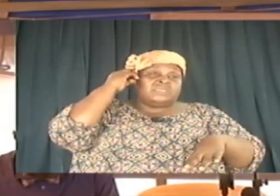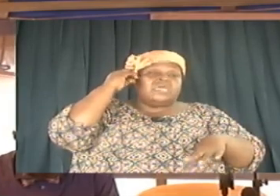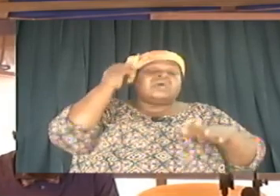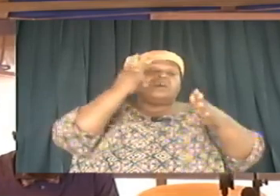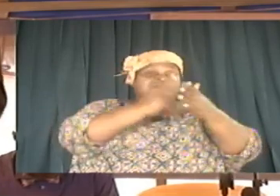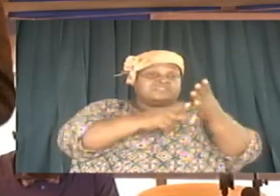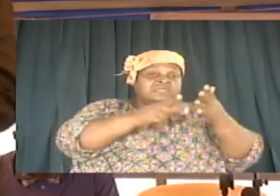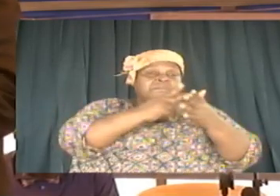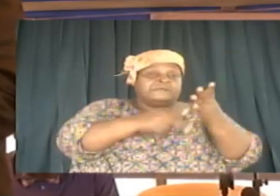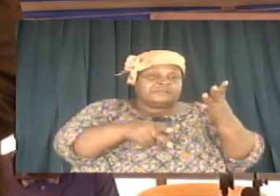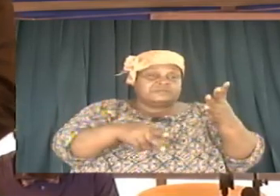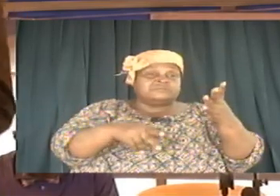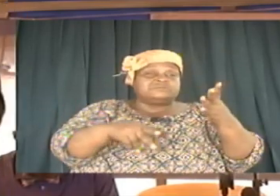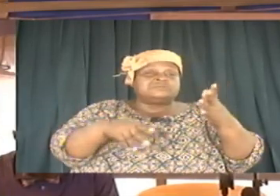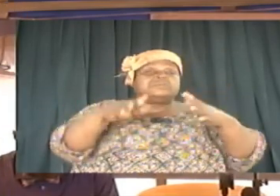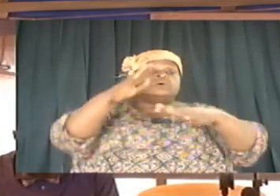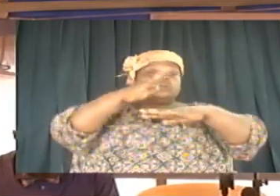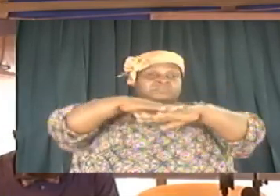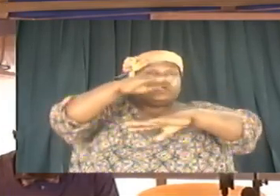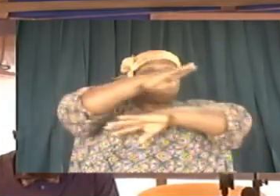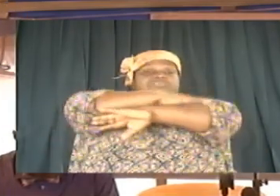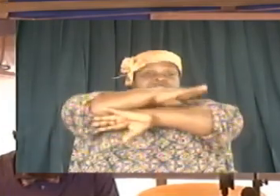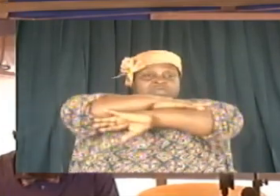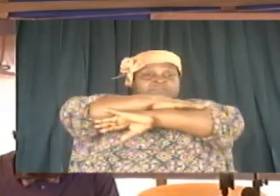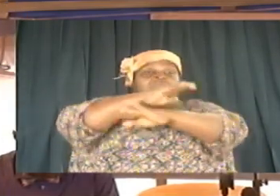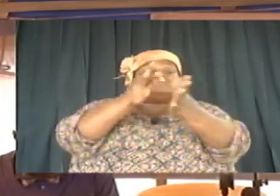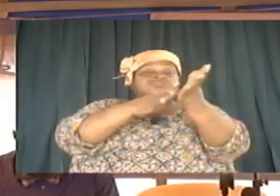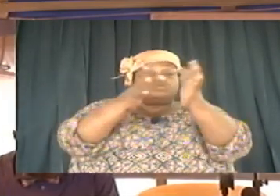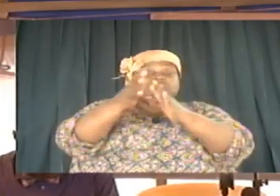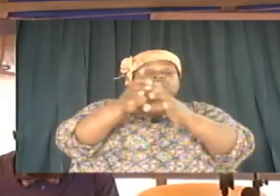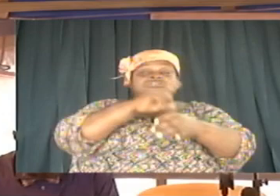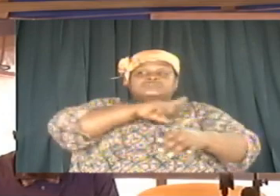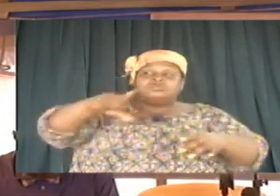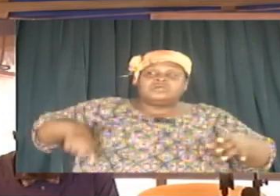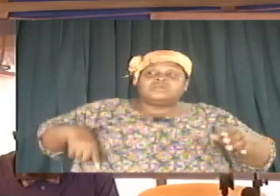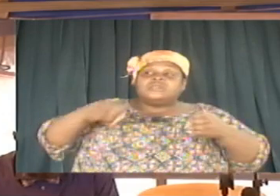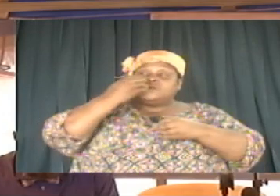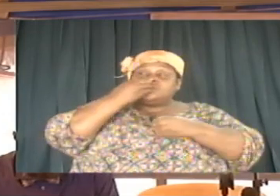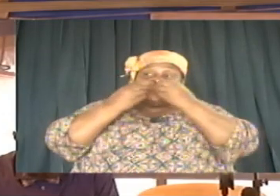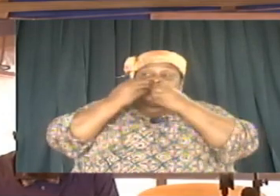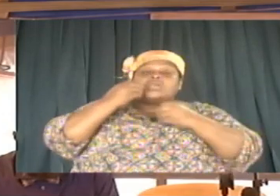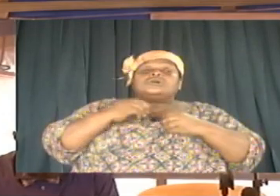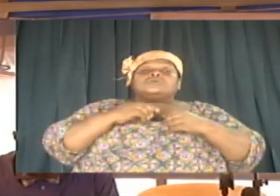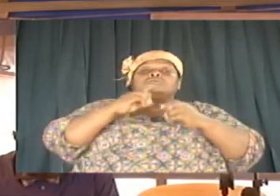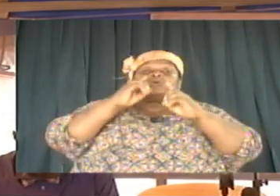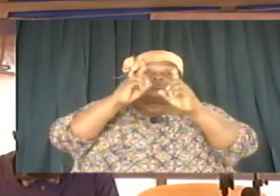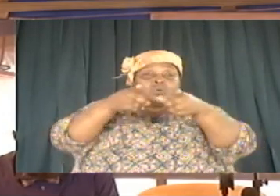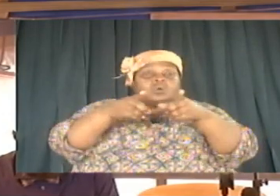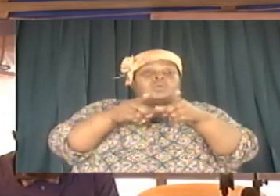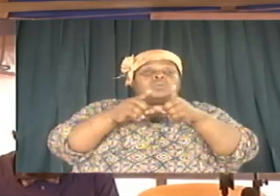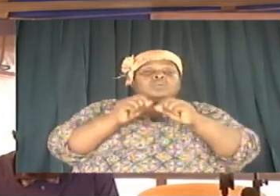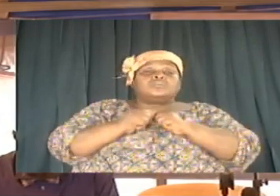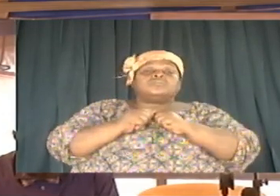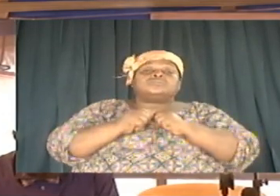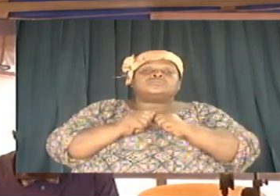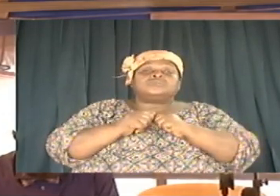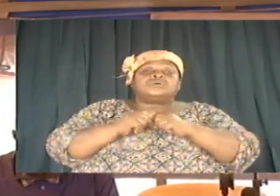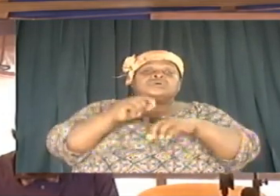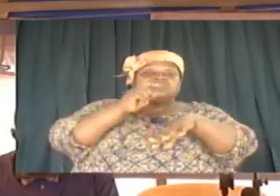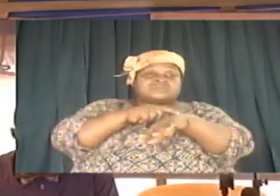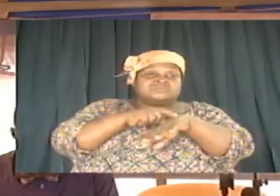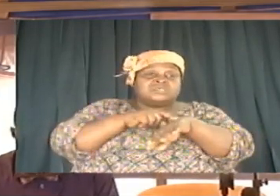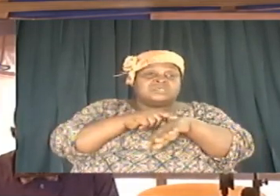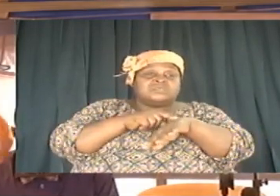Participated at the table. You can go right ahead at this time and